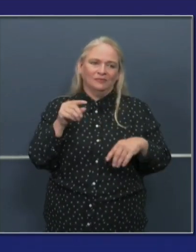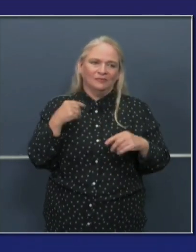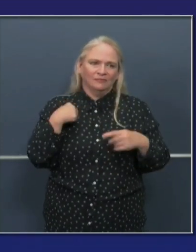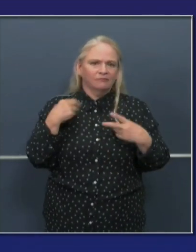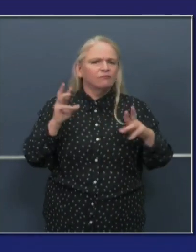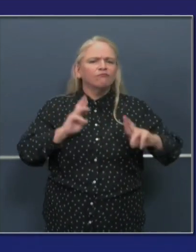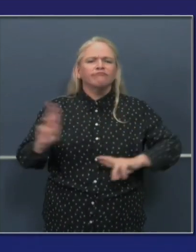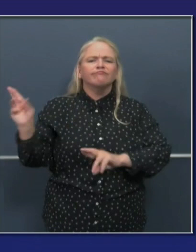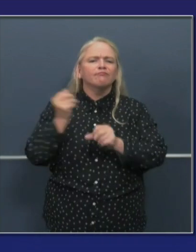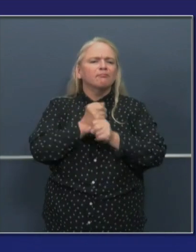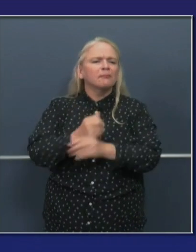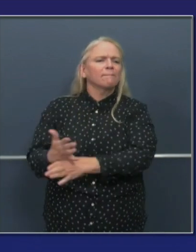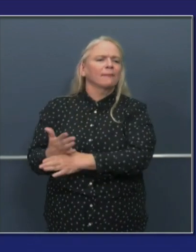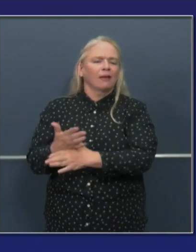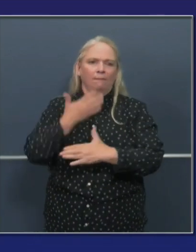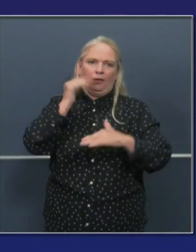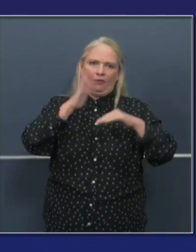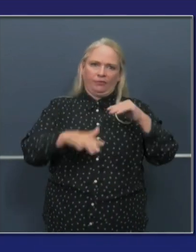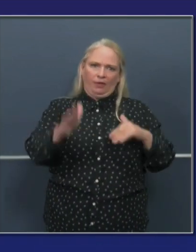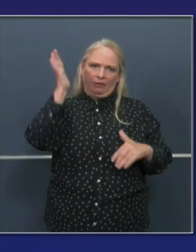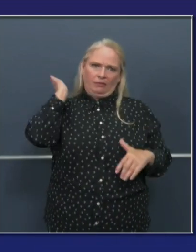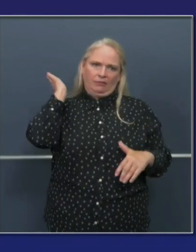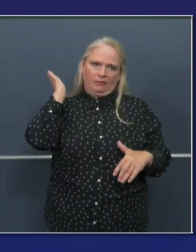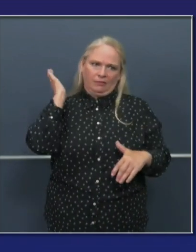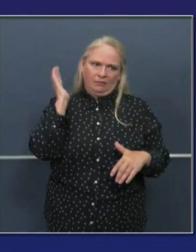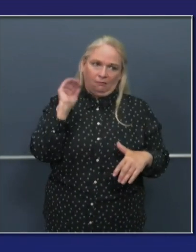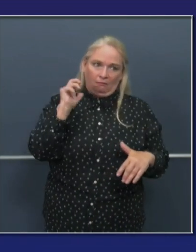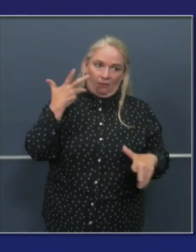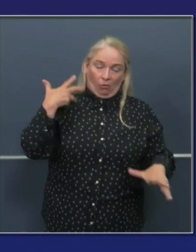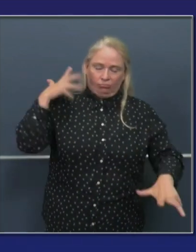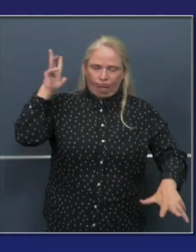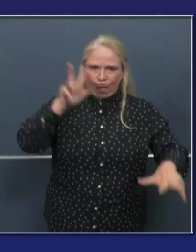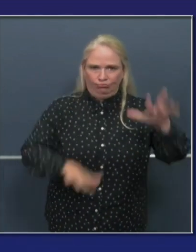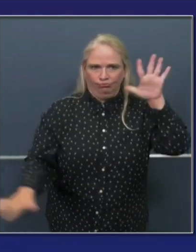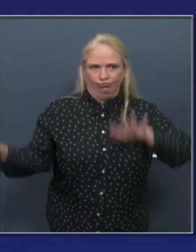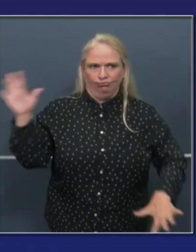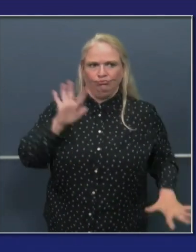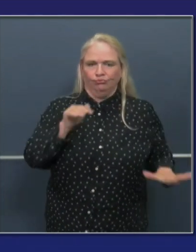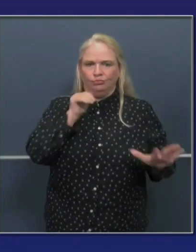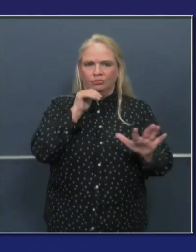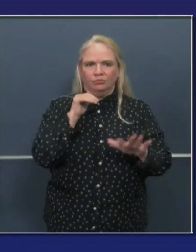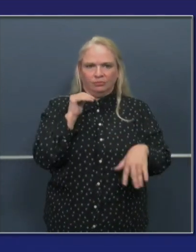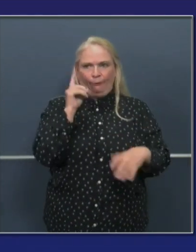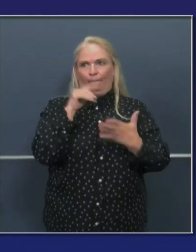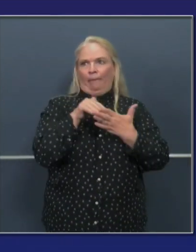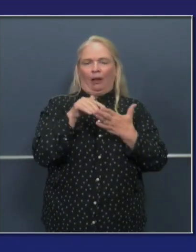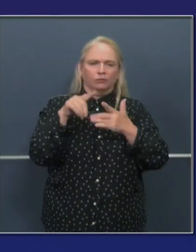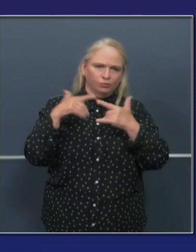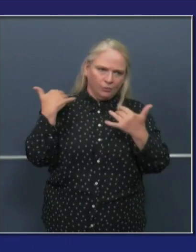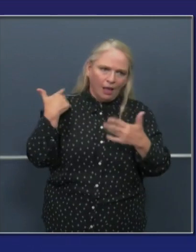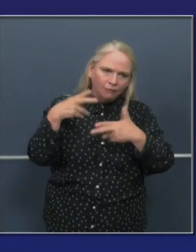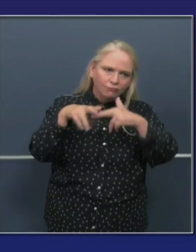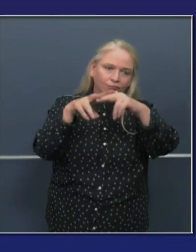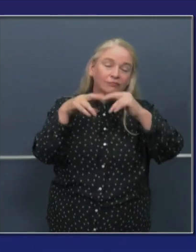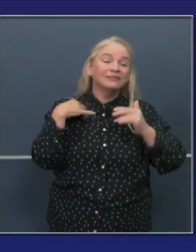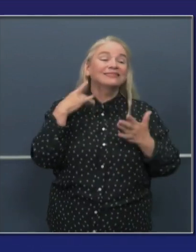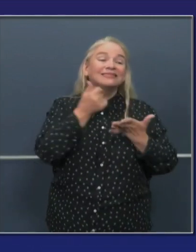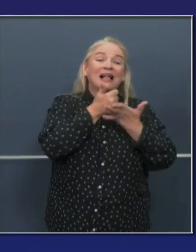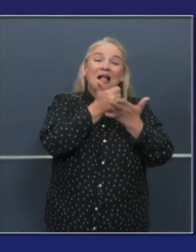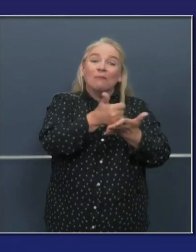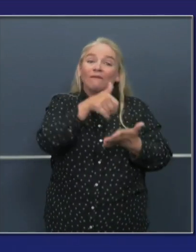so, full disclosure, that we've been able to distribute masks to 4 other states to help with their